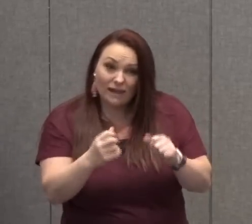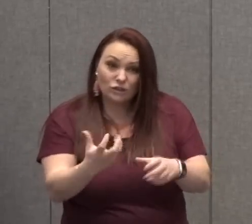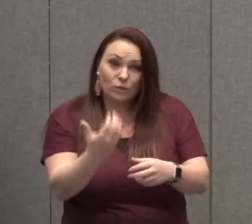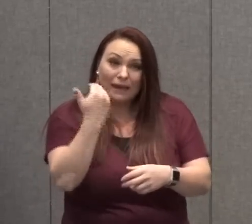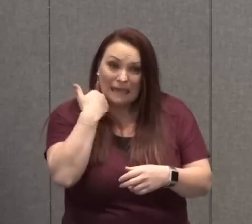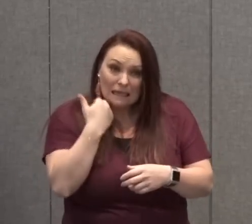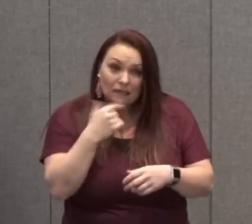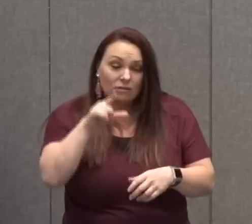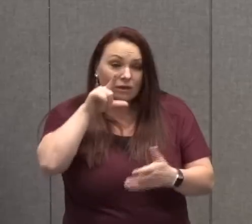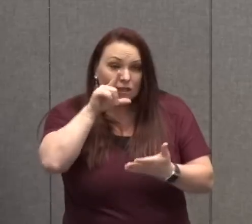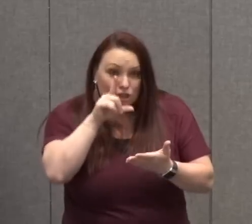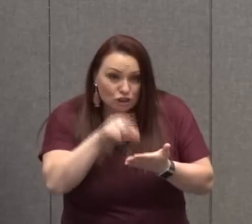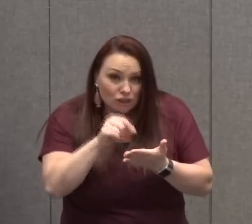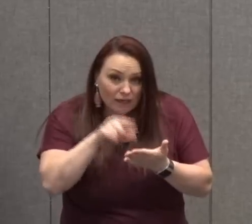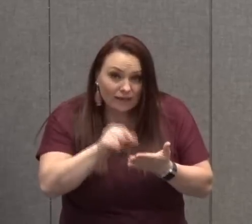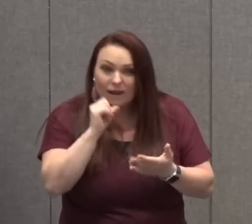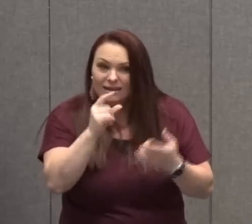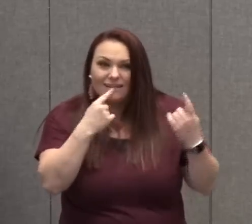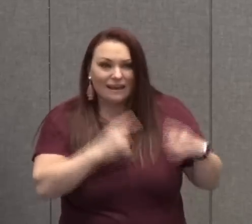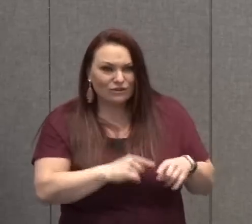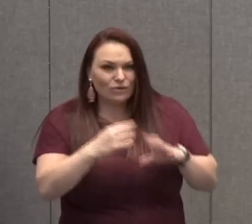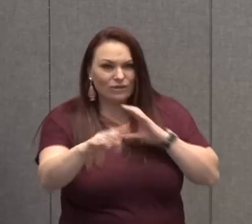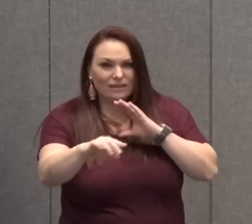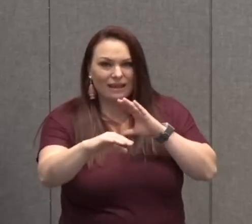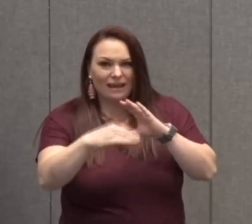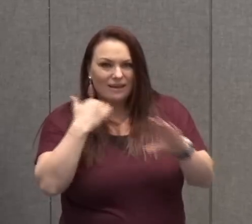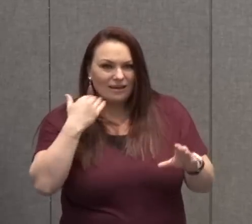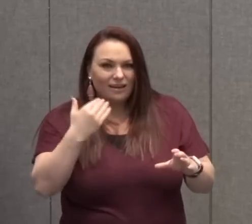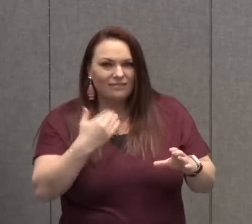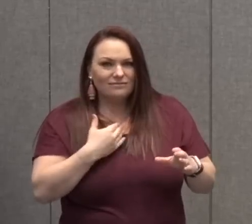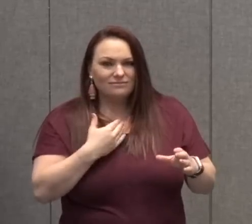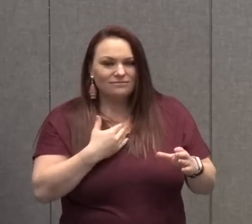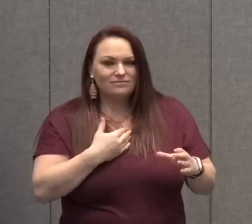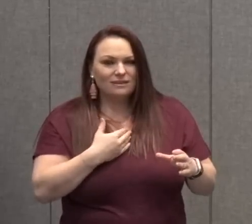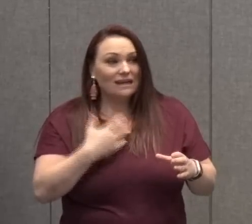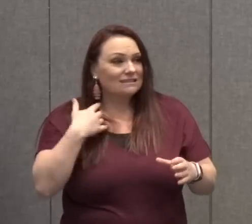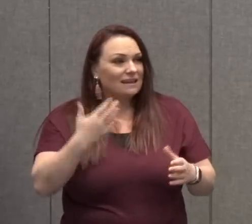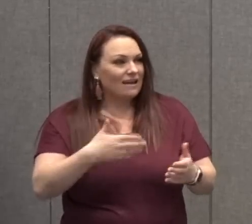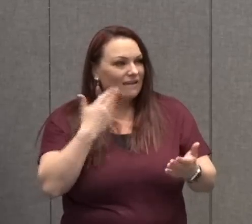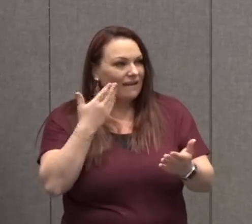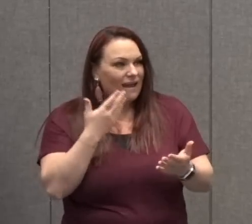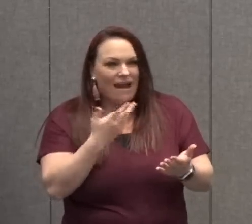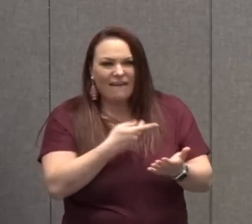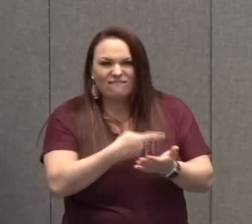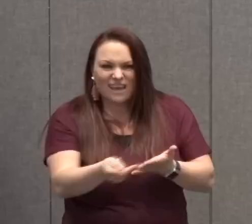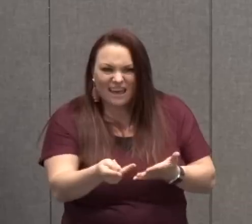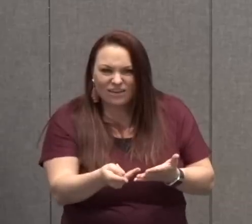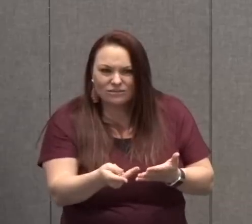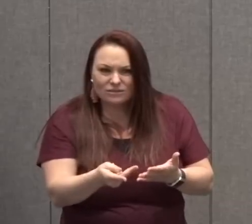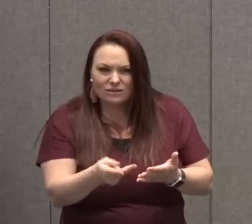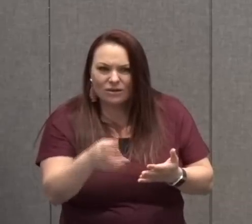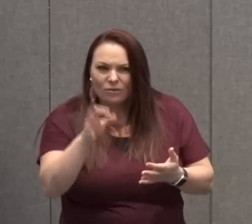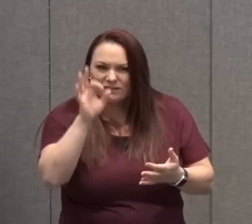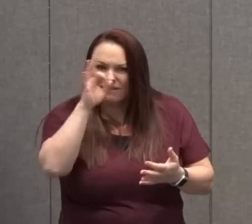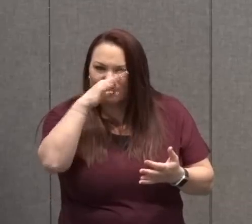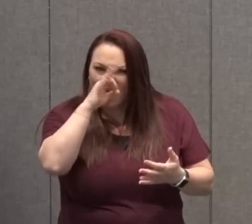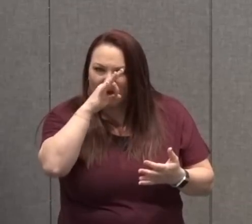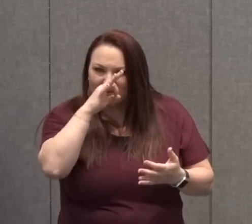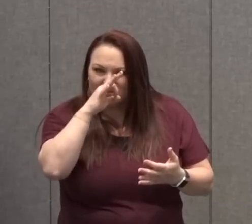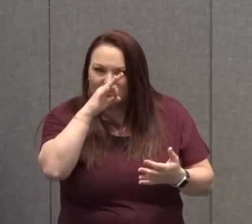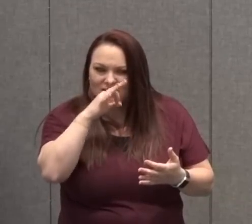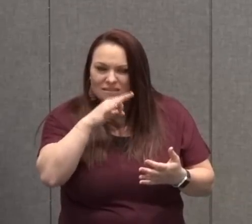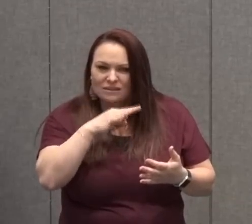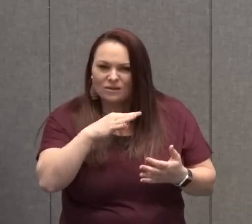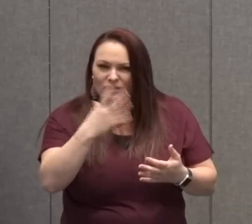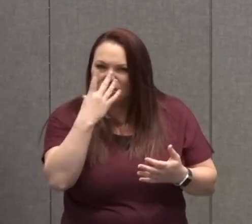didn't answer the email. And I said, Mom, I failed. It was a fox. Wasn't it a fox? Or was it a wolf? It was a fox.